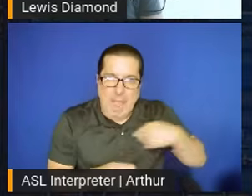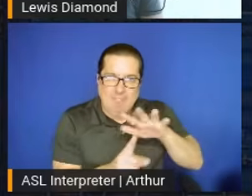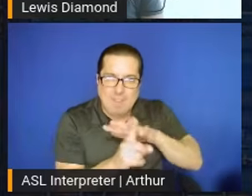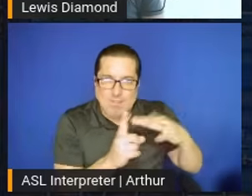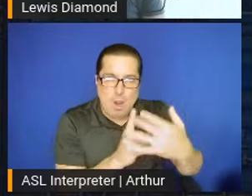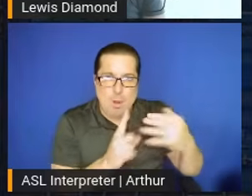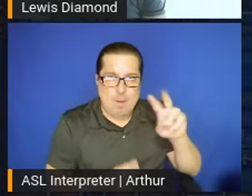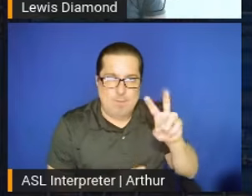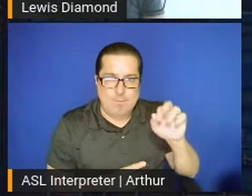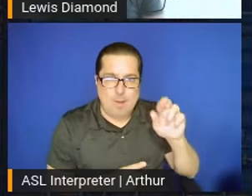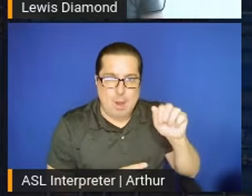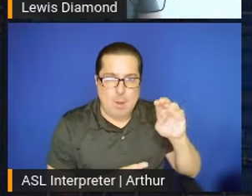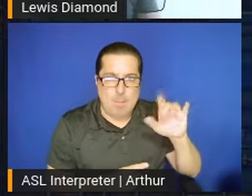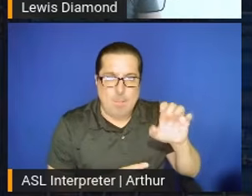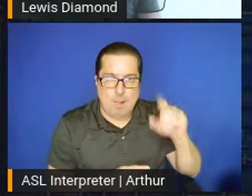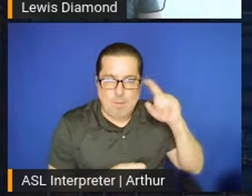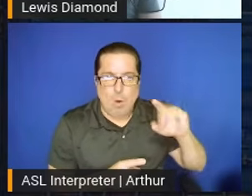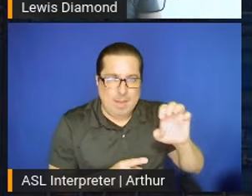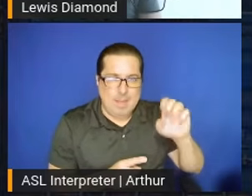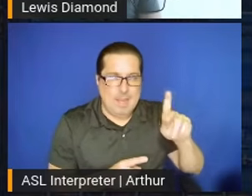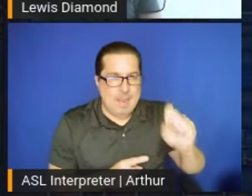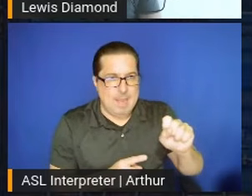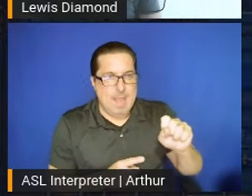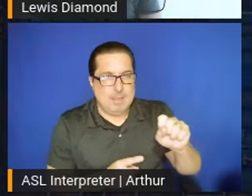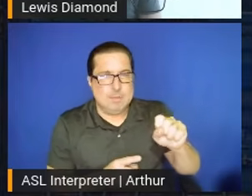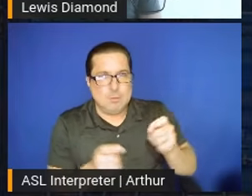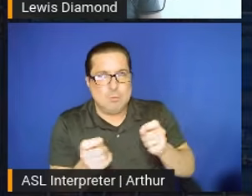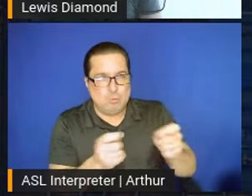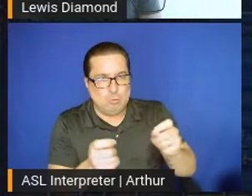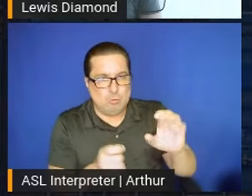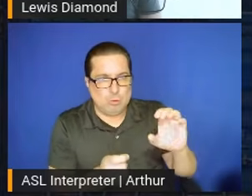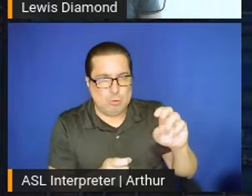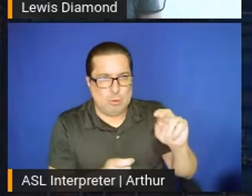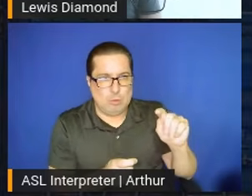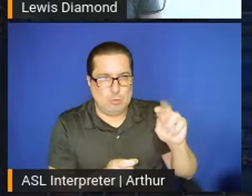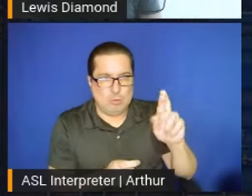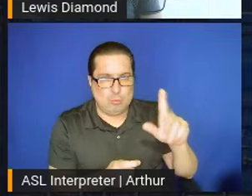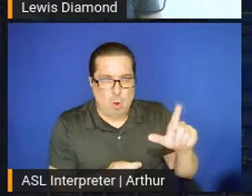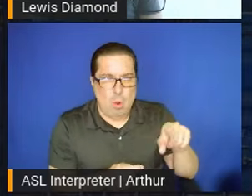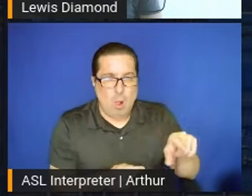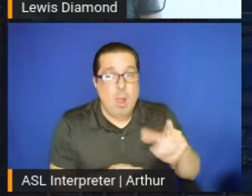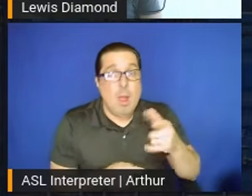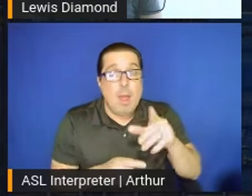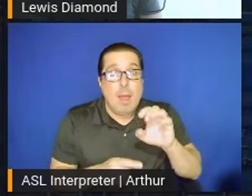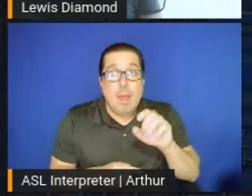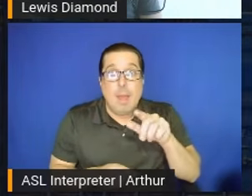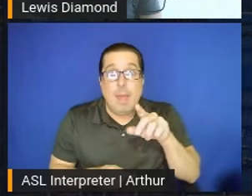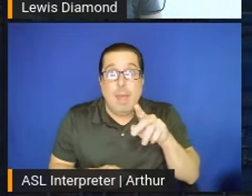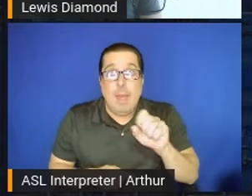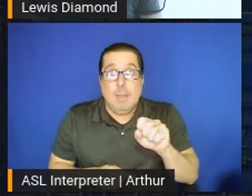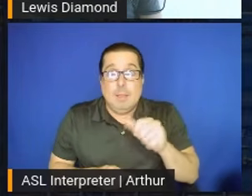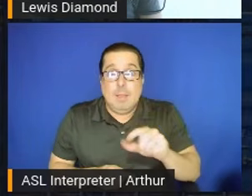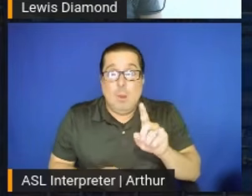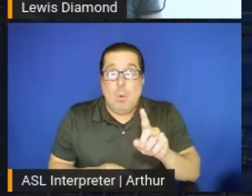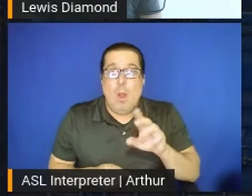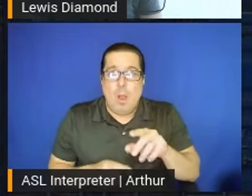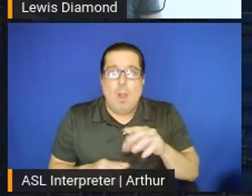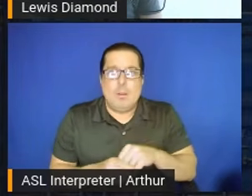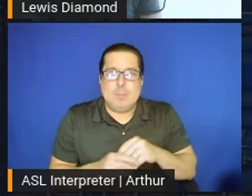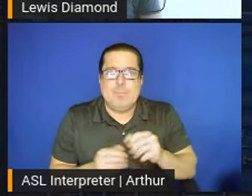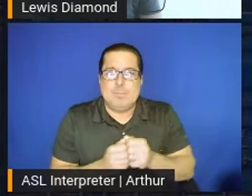control. So this command here will install the EKS Anywhere package